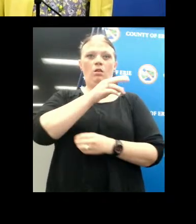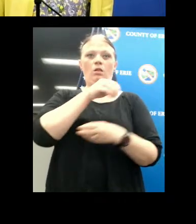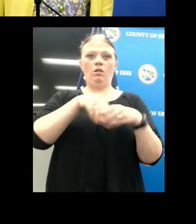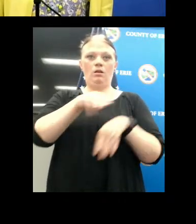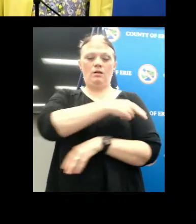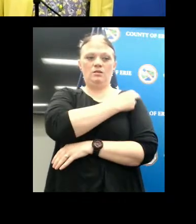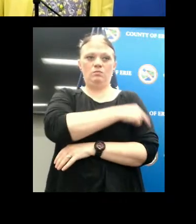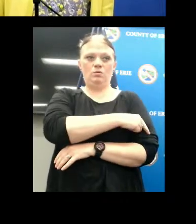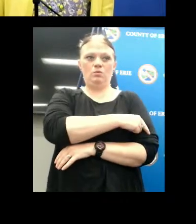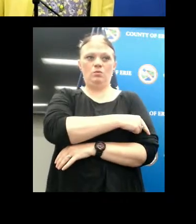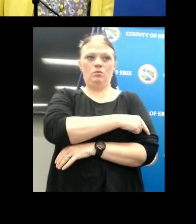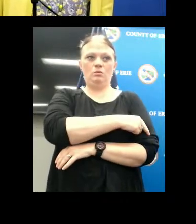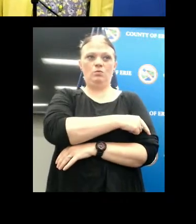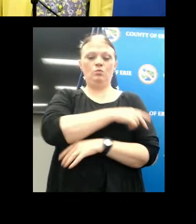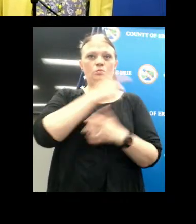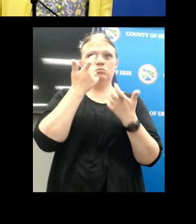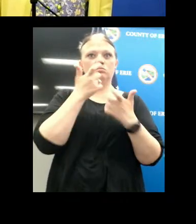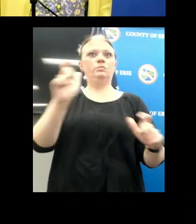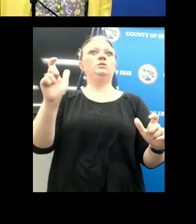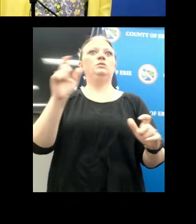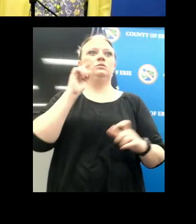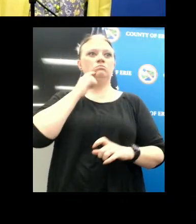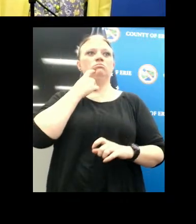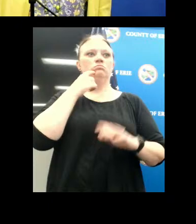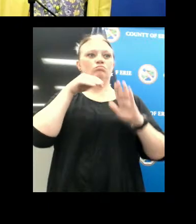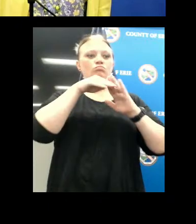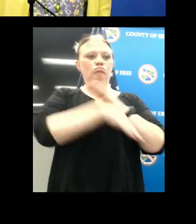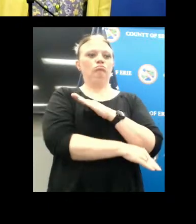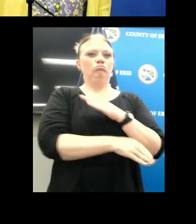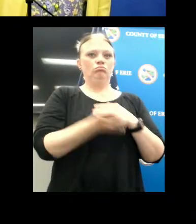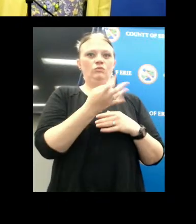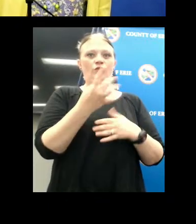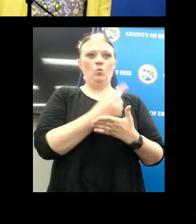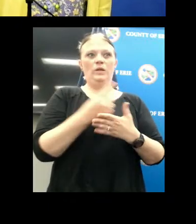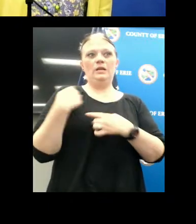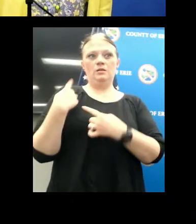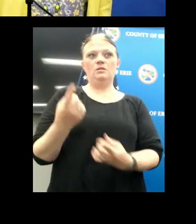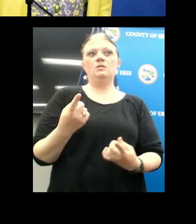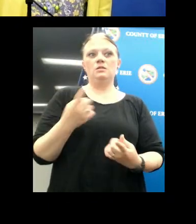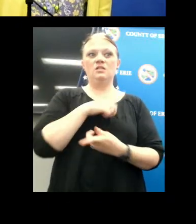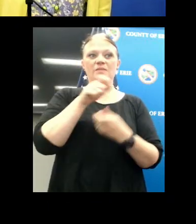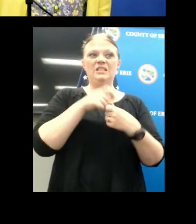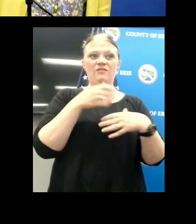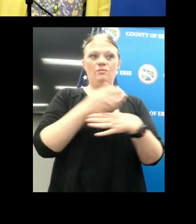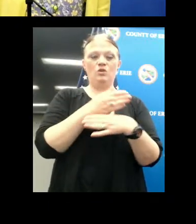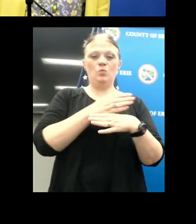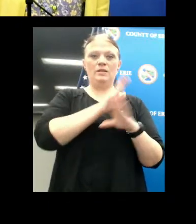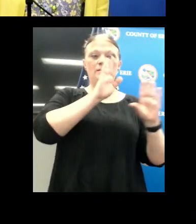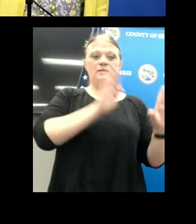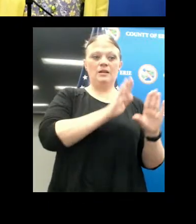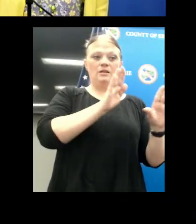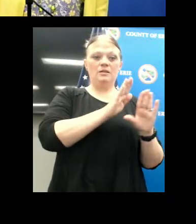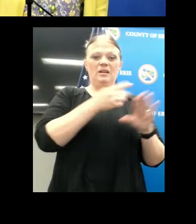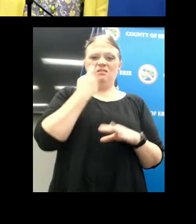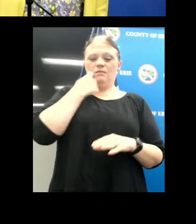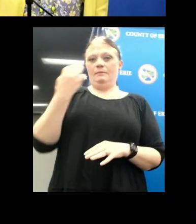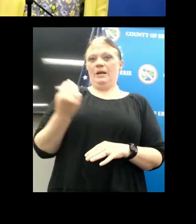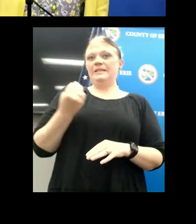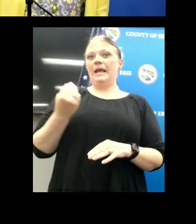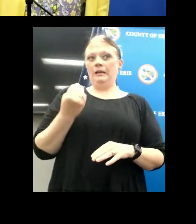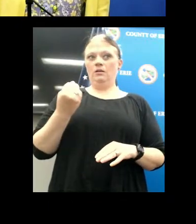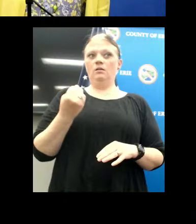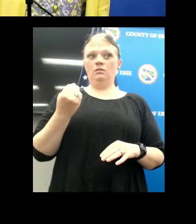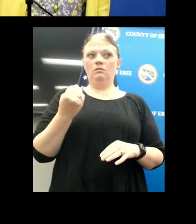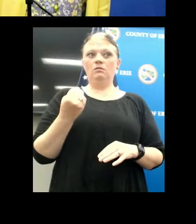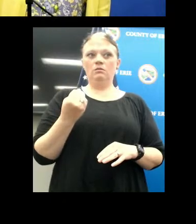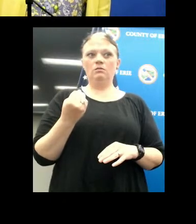hospitalizations. There's been a significant decline over the past couple weeks. Specifically, between Sunday and this past Monday,